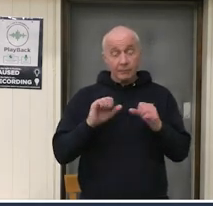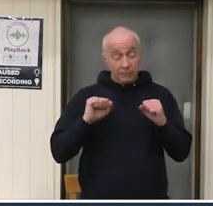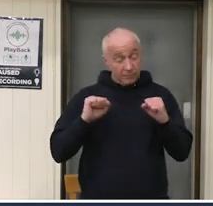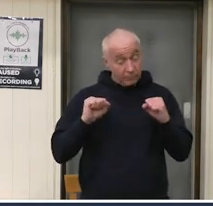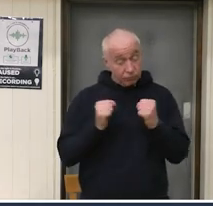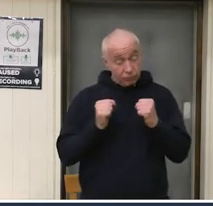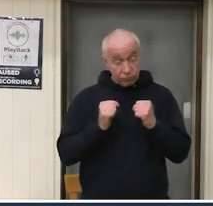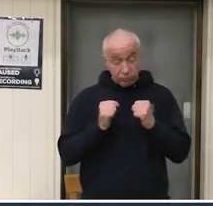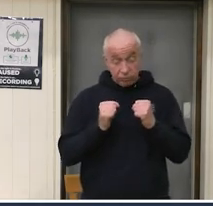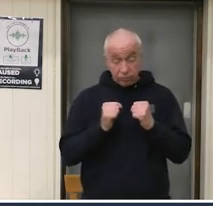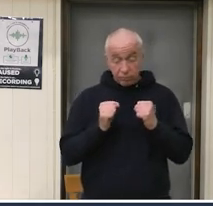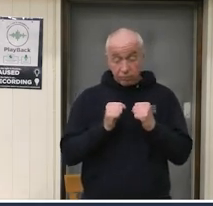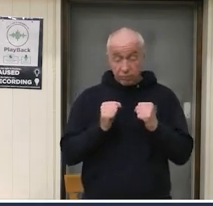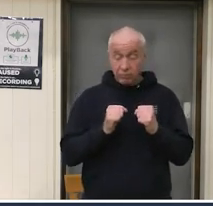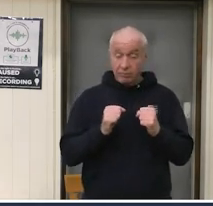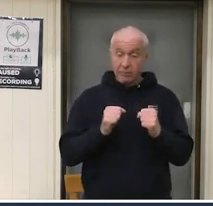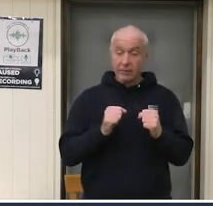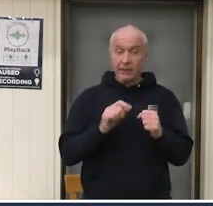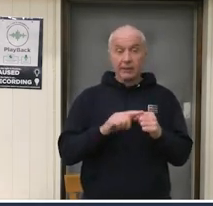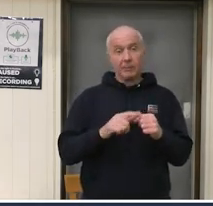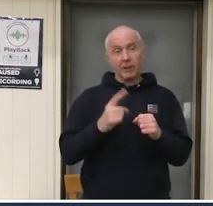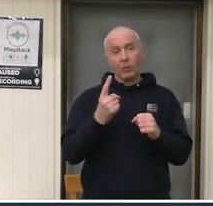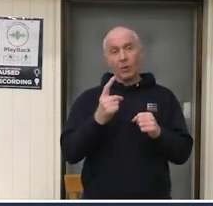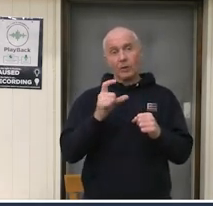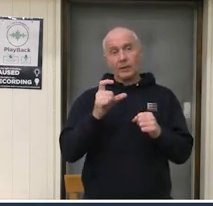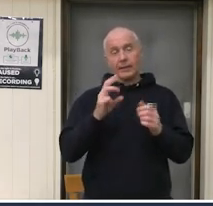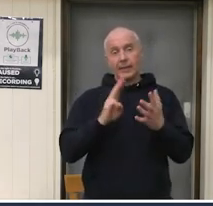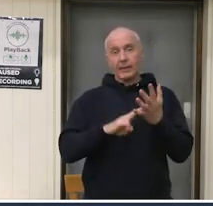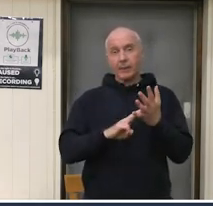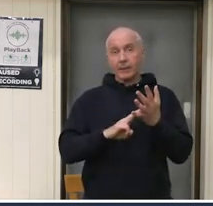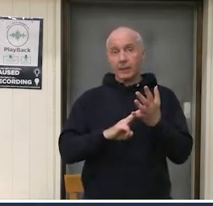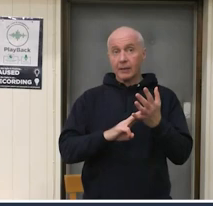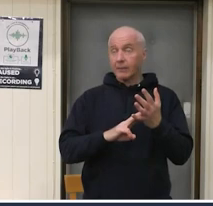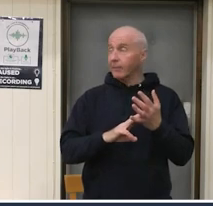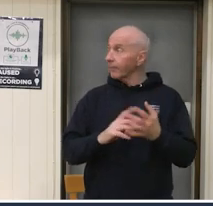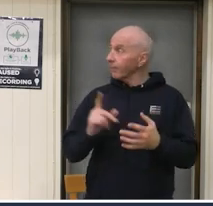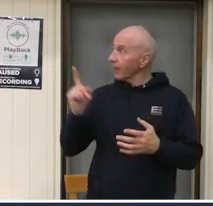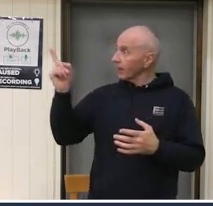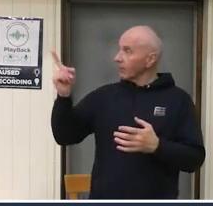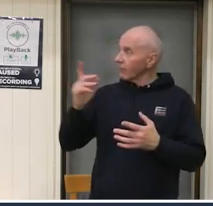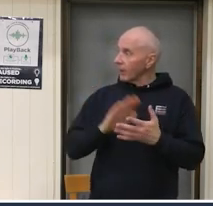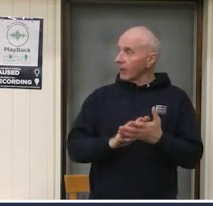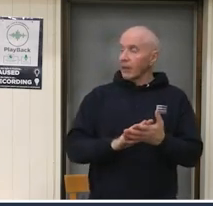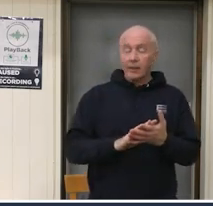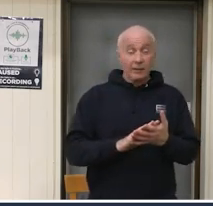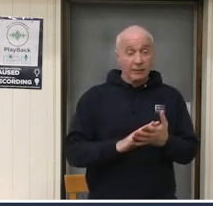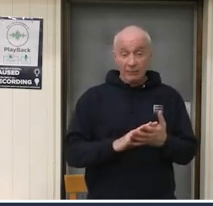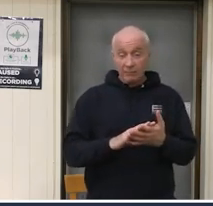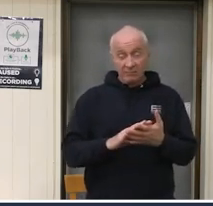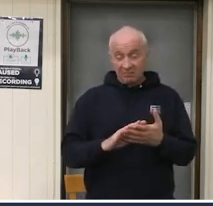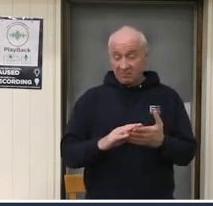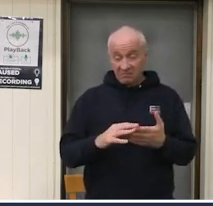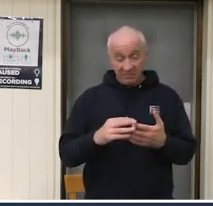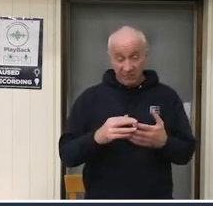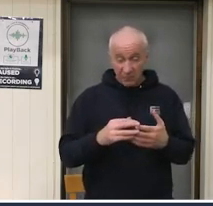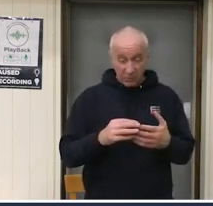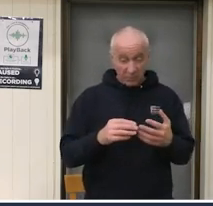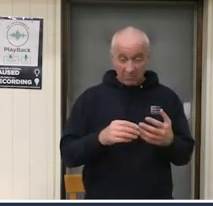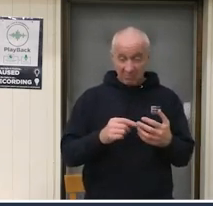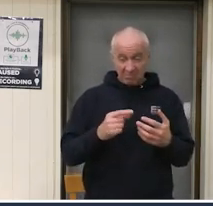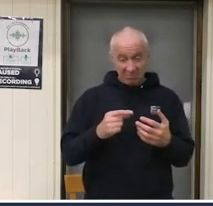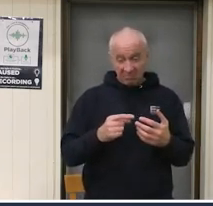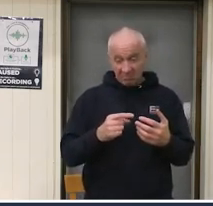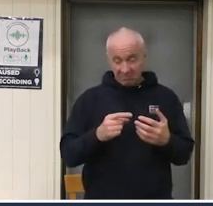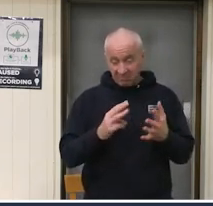right? That's about a centimetre or so in size. These things take weeks, months to build, and then